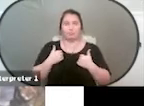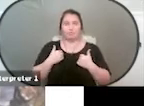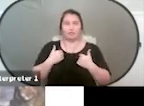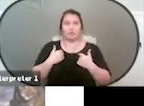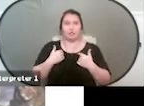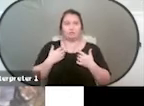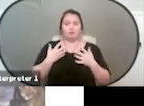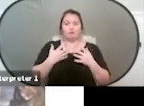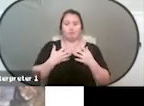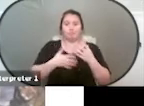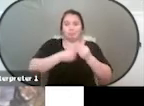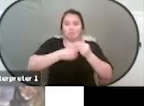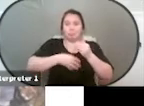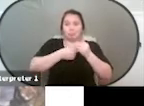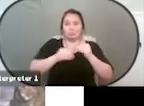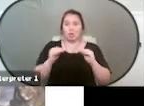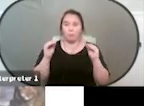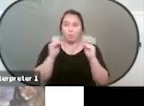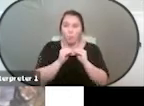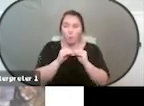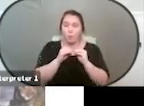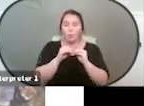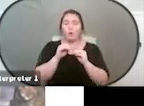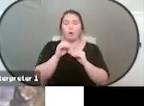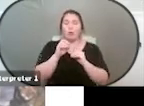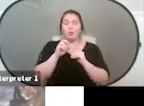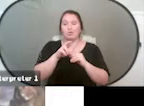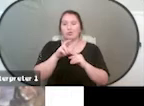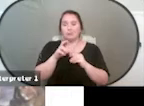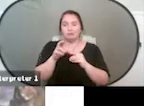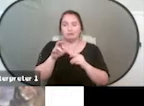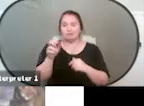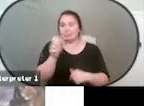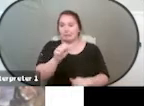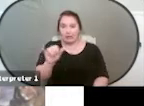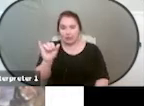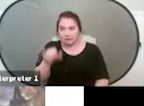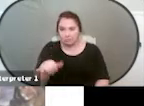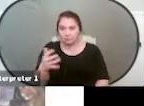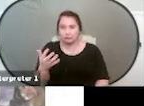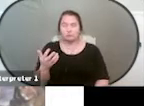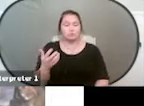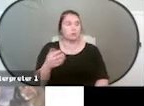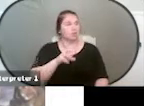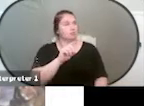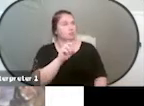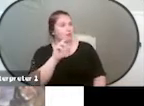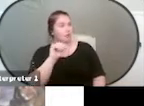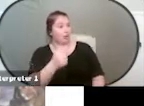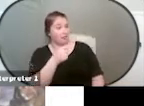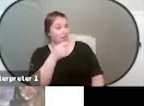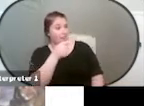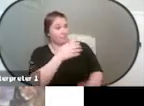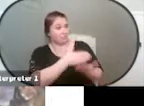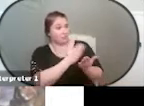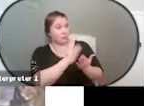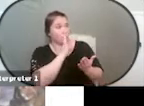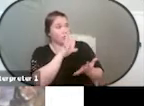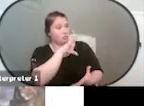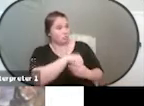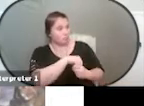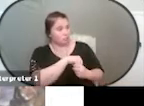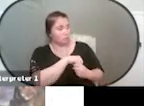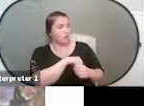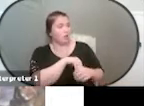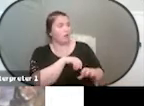needed or anything like that. Or Doug, could this budget accommodate something